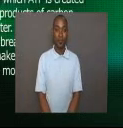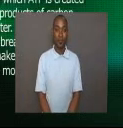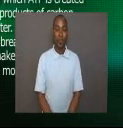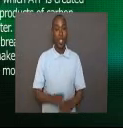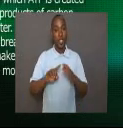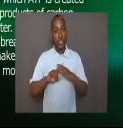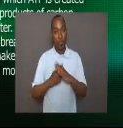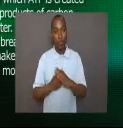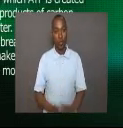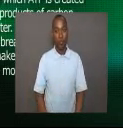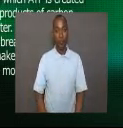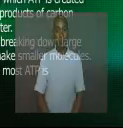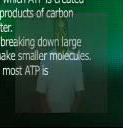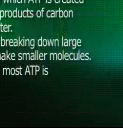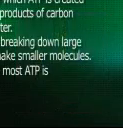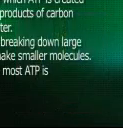Begin.